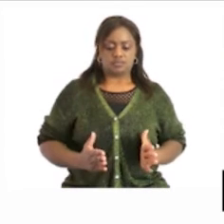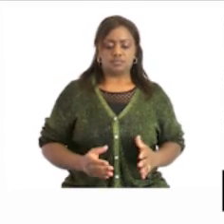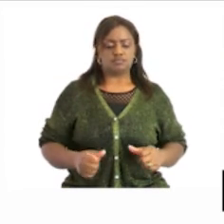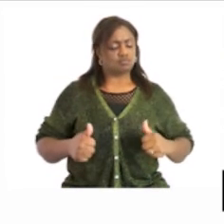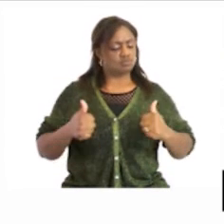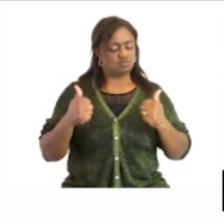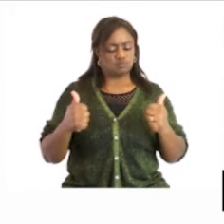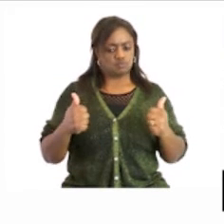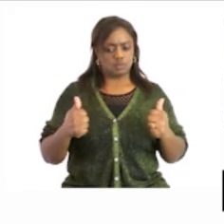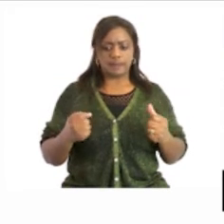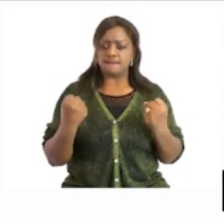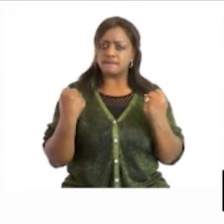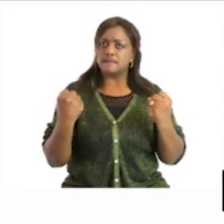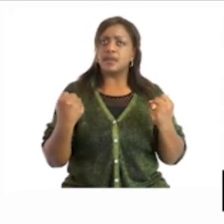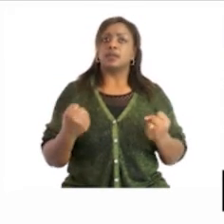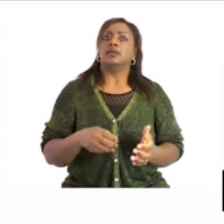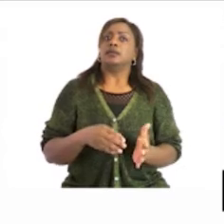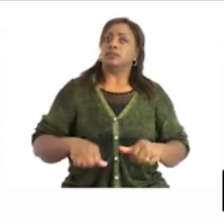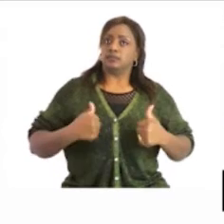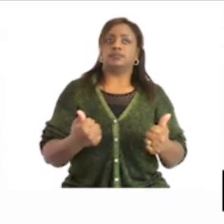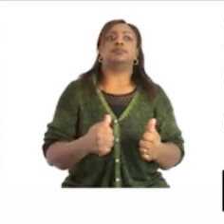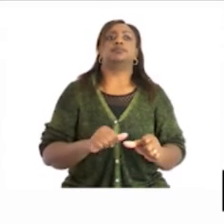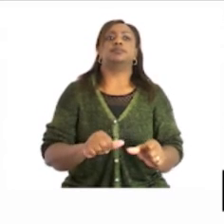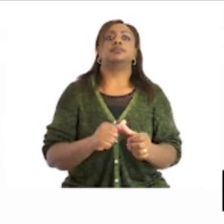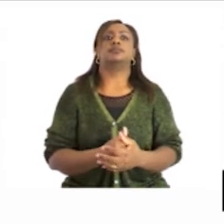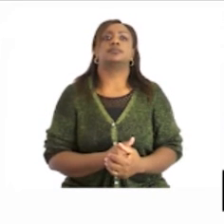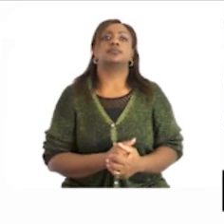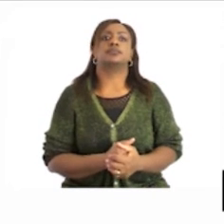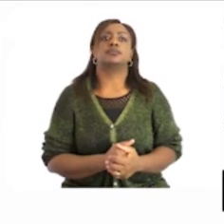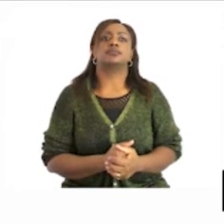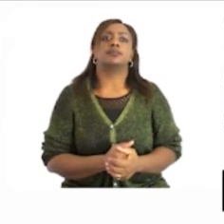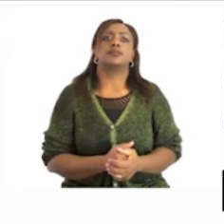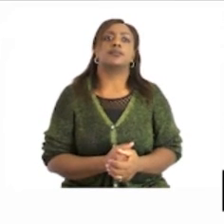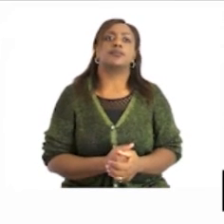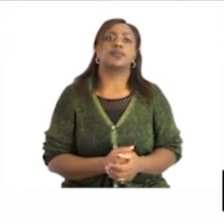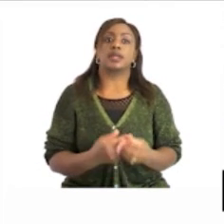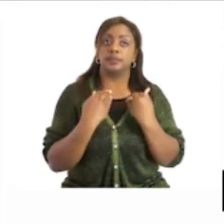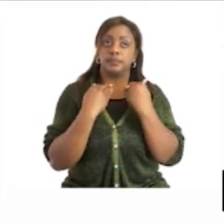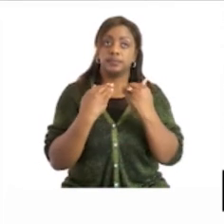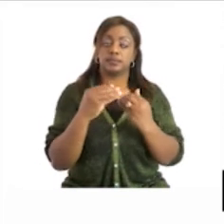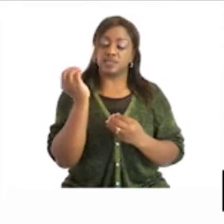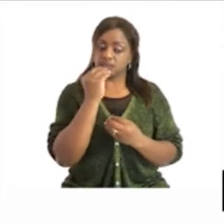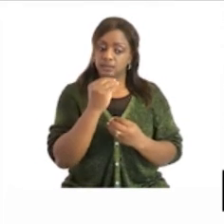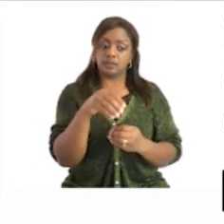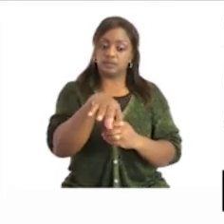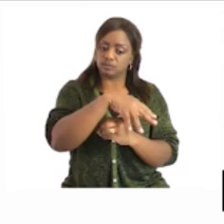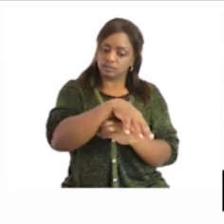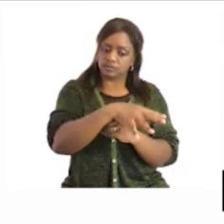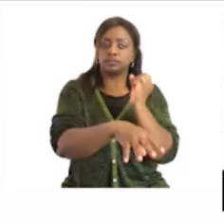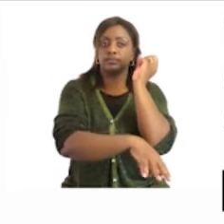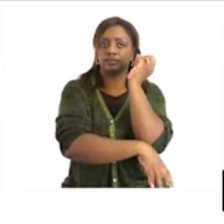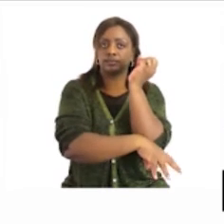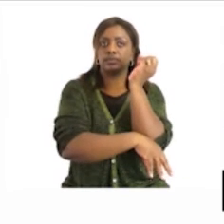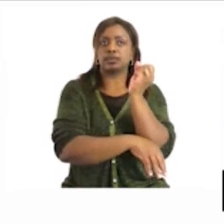to grow and they protect us from getting sick. Okay, so this is why vitamins and minerals is so important, because they will prevent